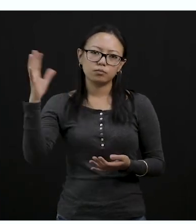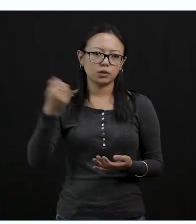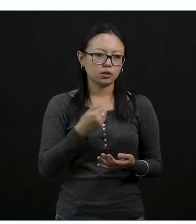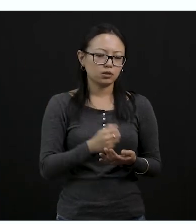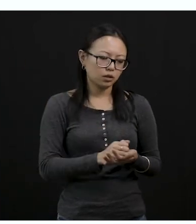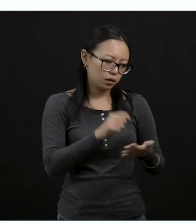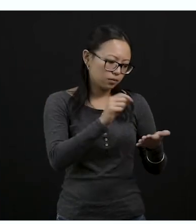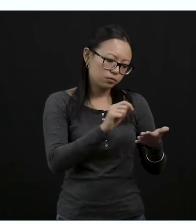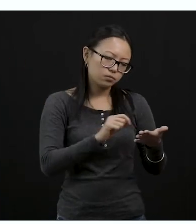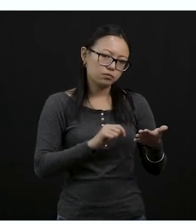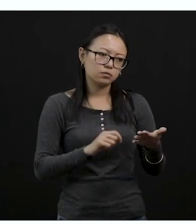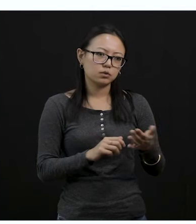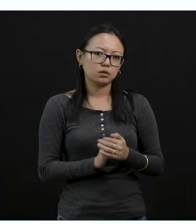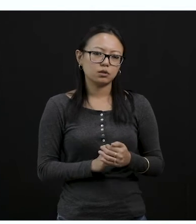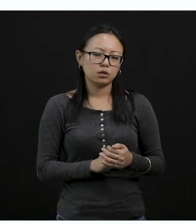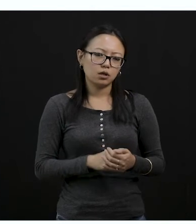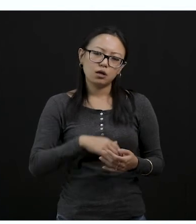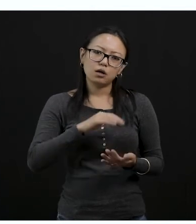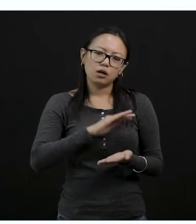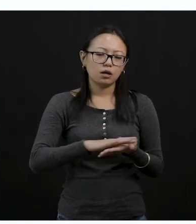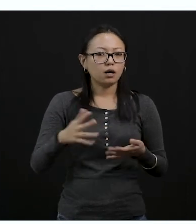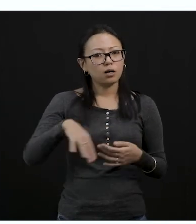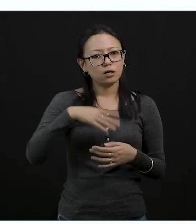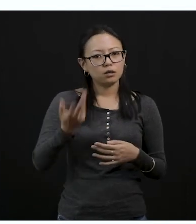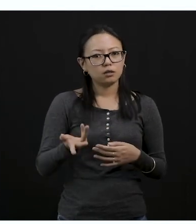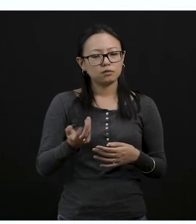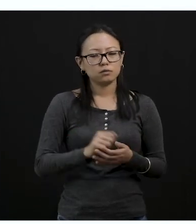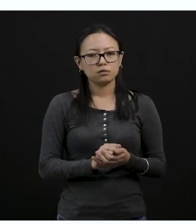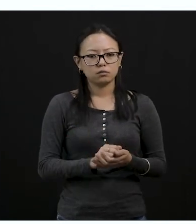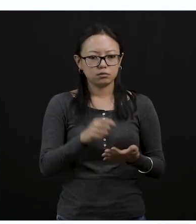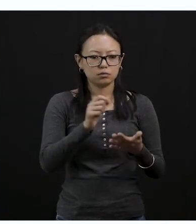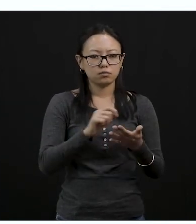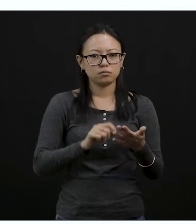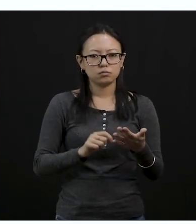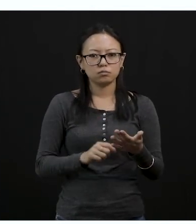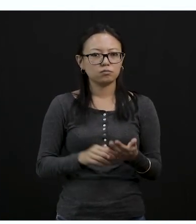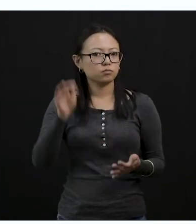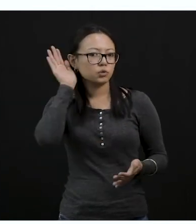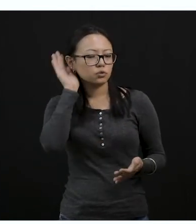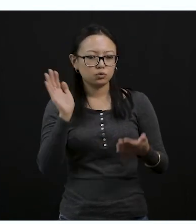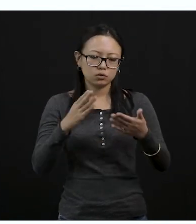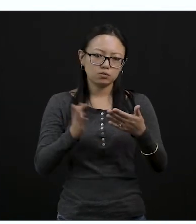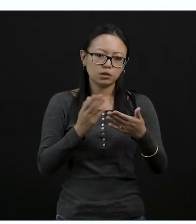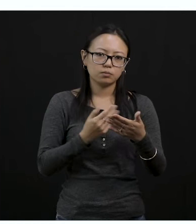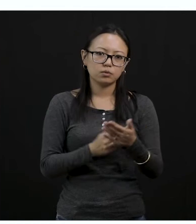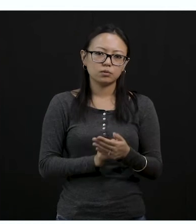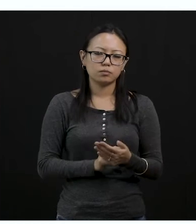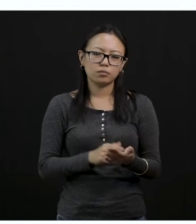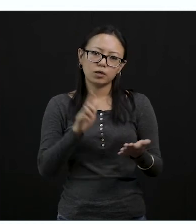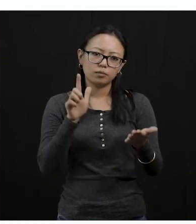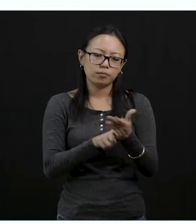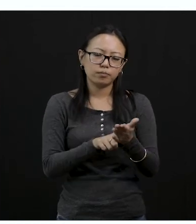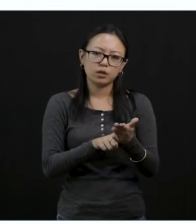of some technicians, they are going to print it, and this newspaper is given to different parts